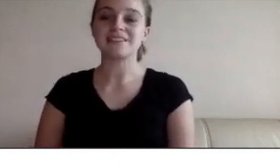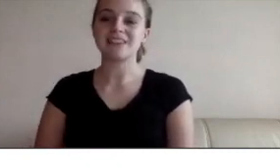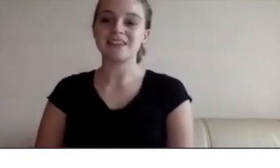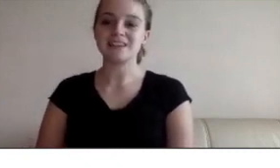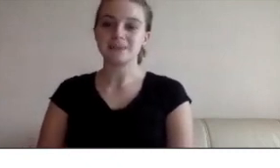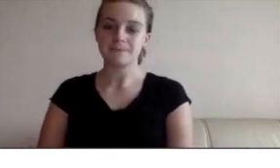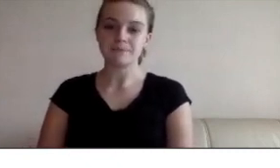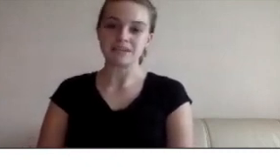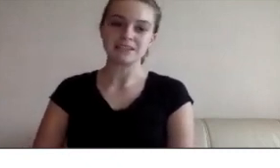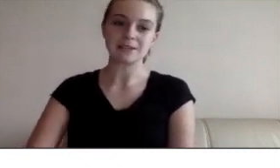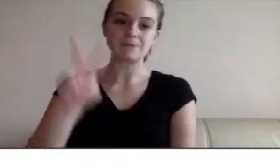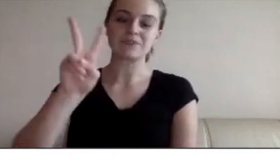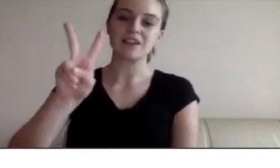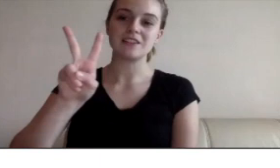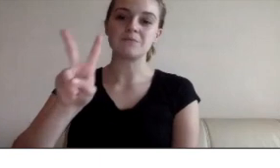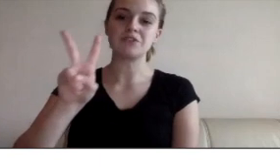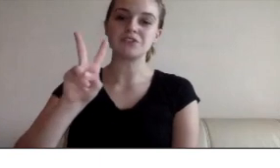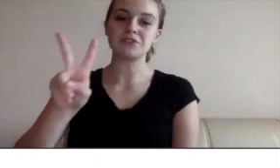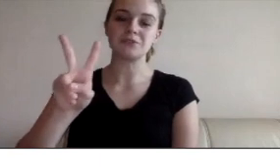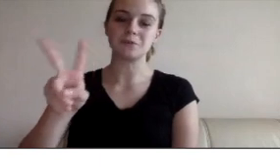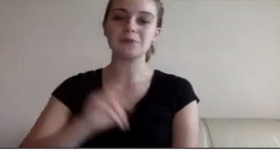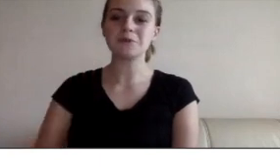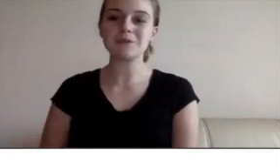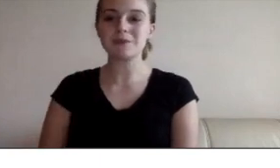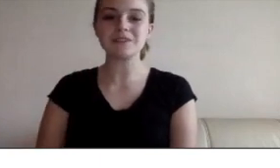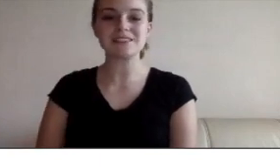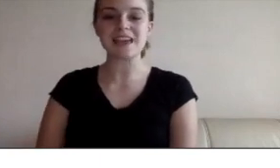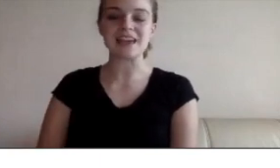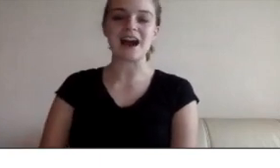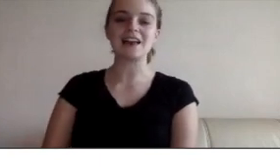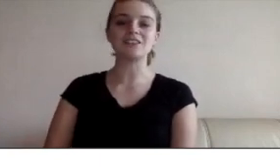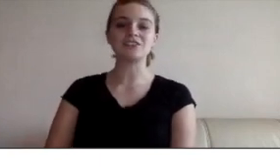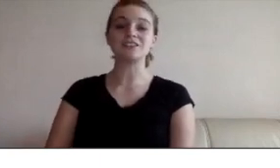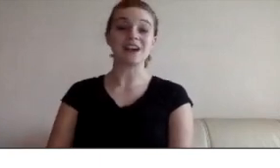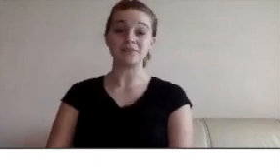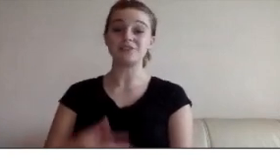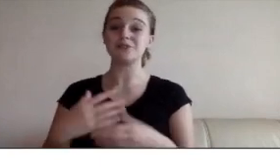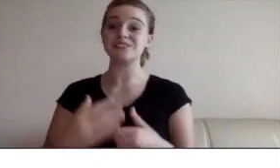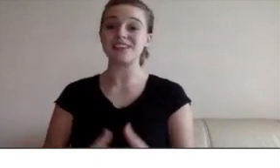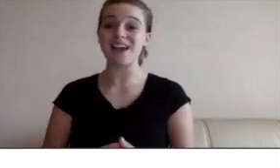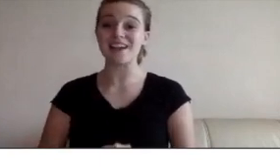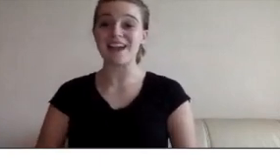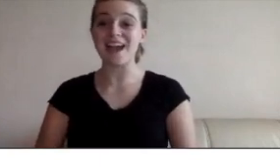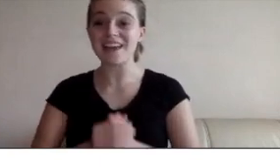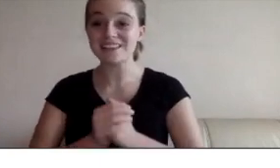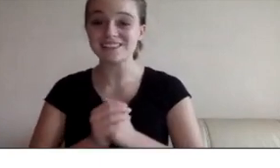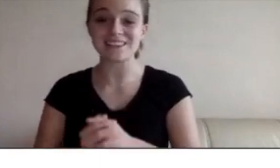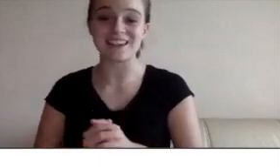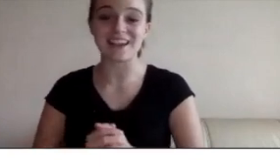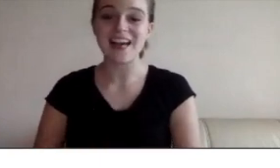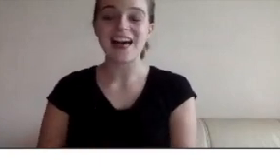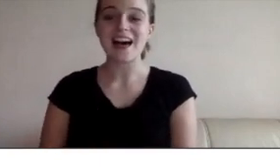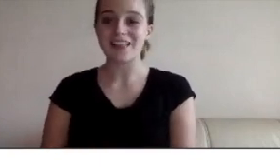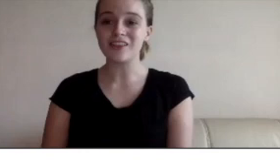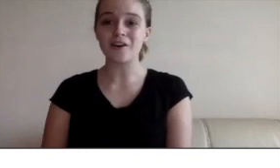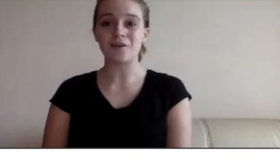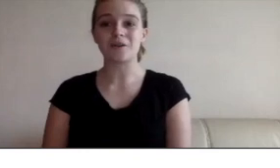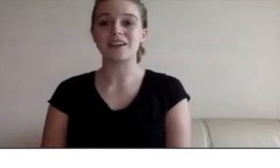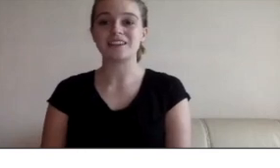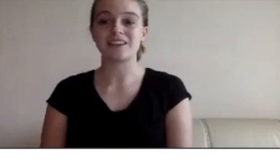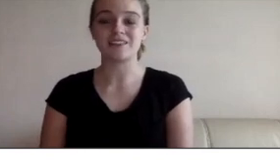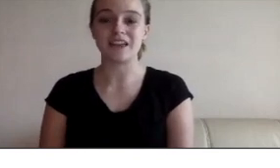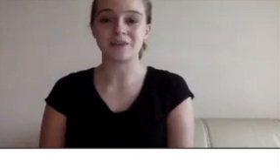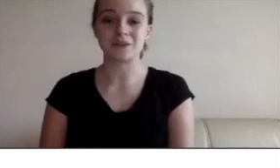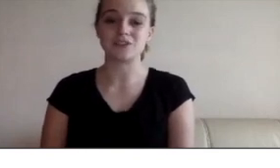a steady beat. Number two, you will be able to say I learned how to say and sing hello